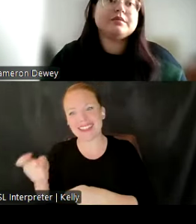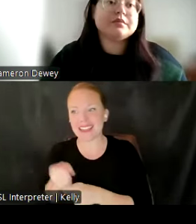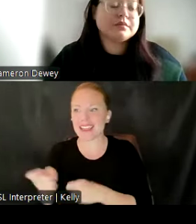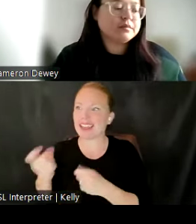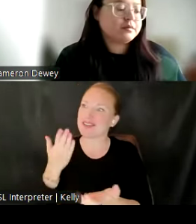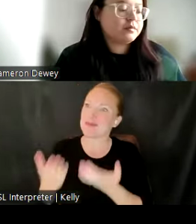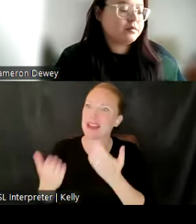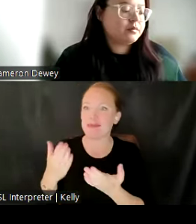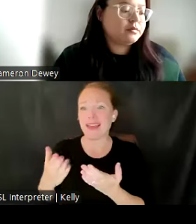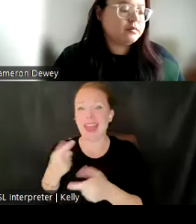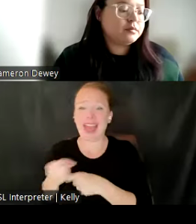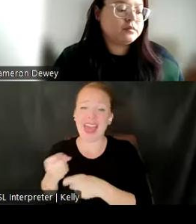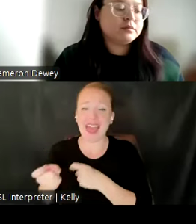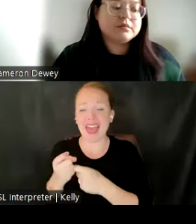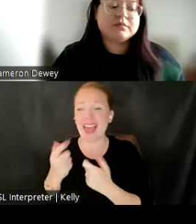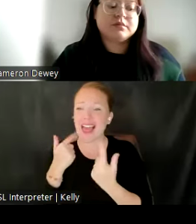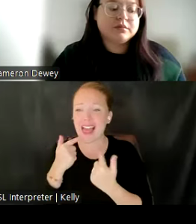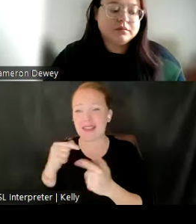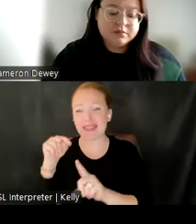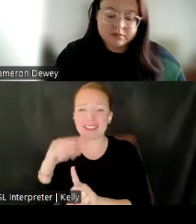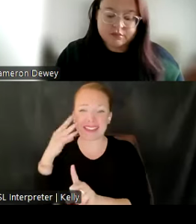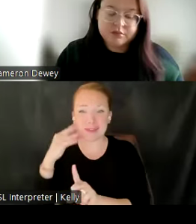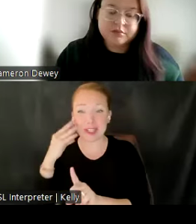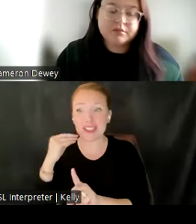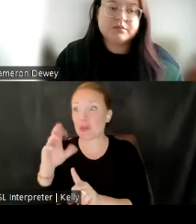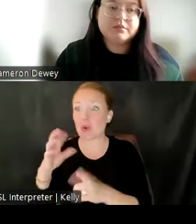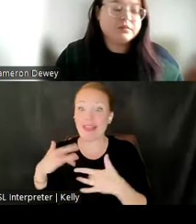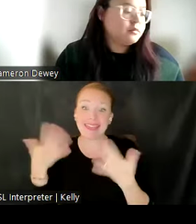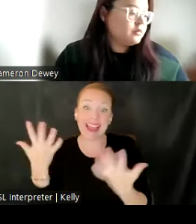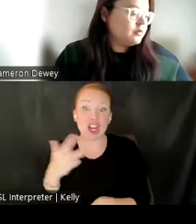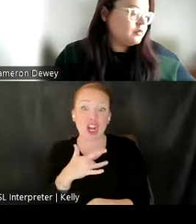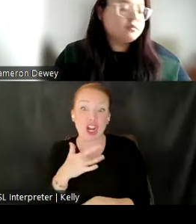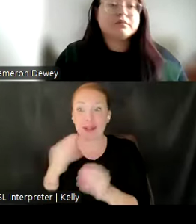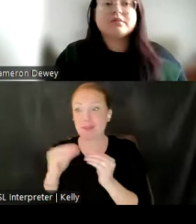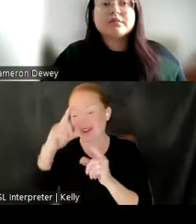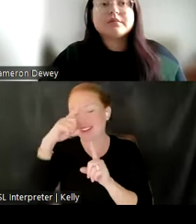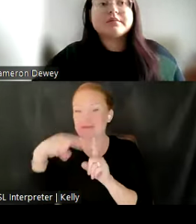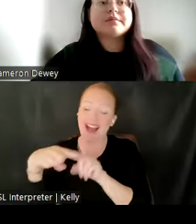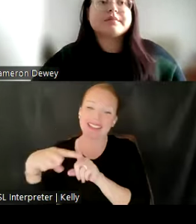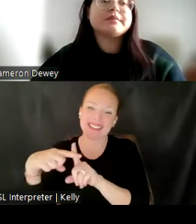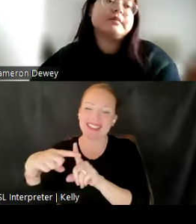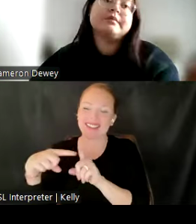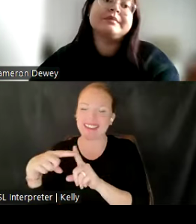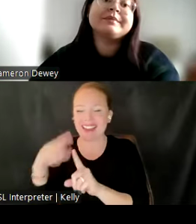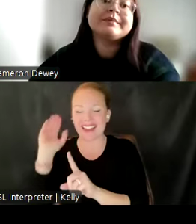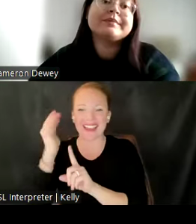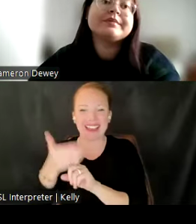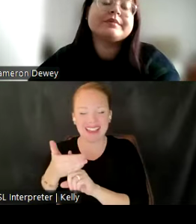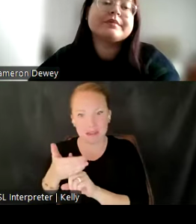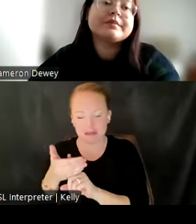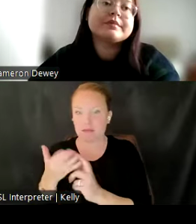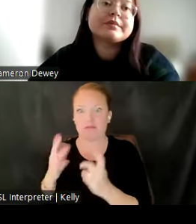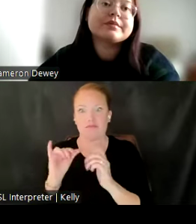about the experience itself or just coming off very lighthearted and positive after a traumatic experience. And